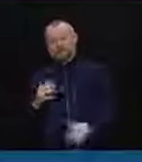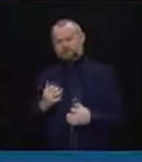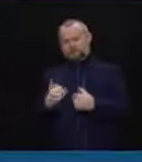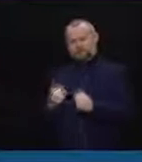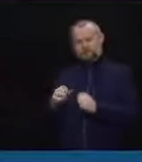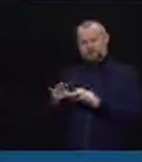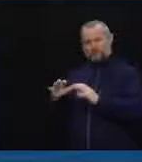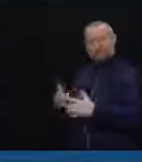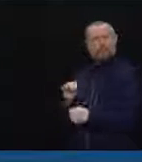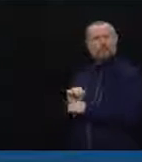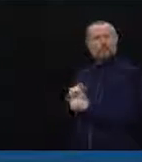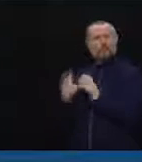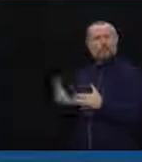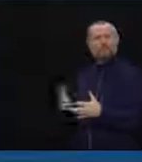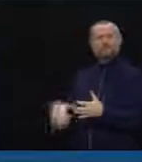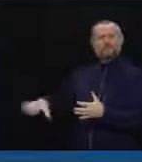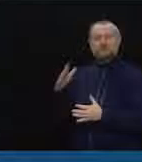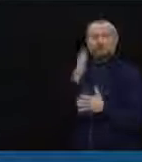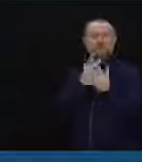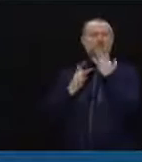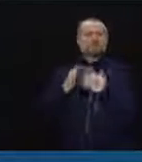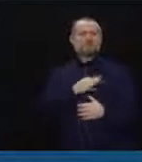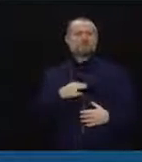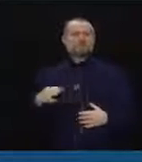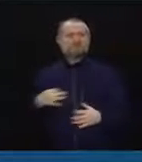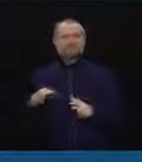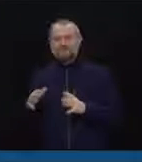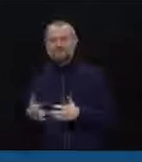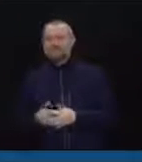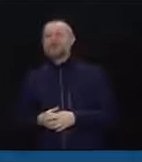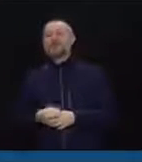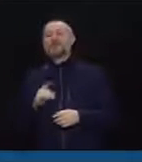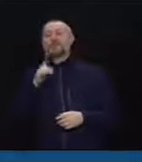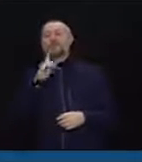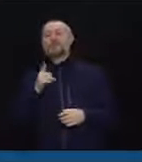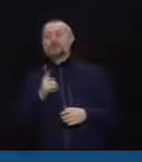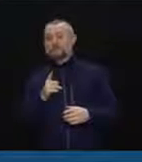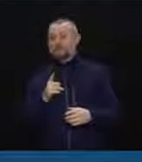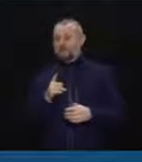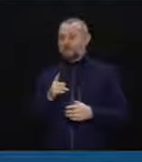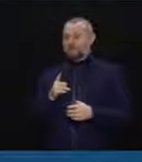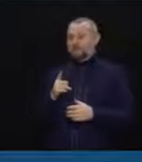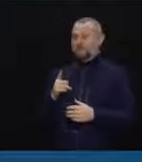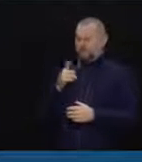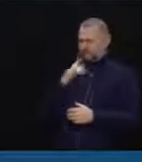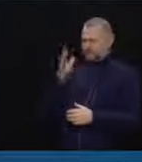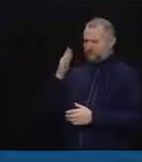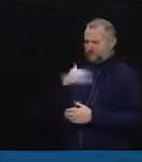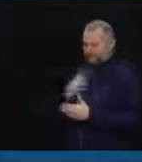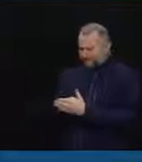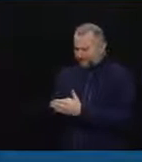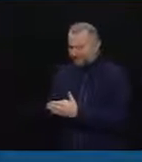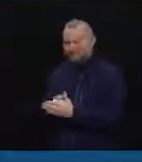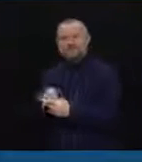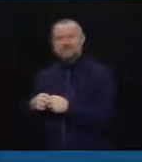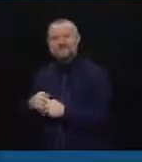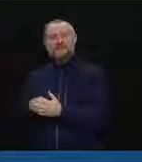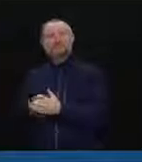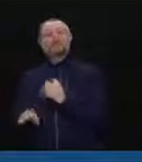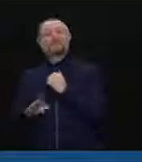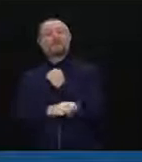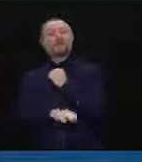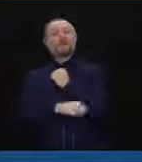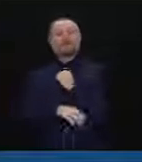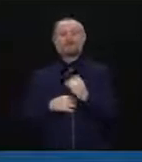this, particularly in our budget address. And last fall, I signed an executive order to increase staffing flexibility. That's going to remain in